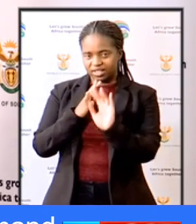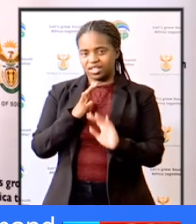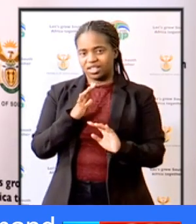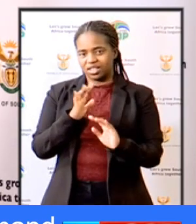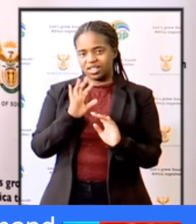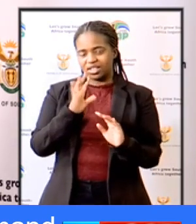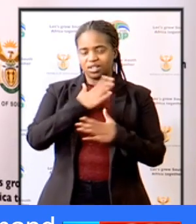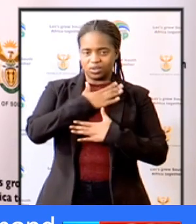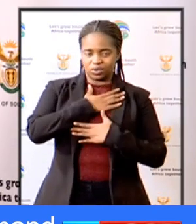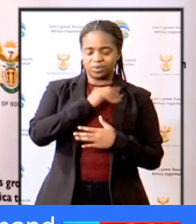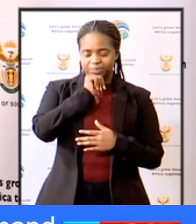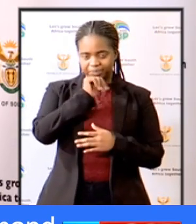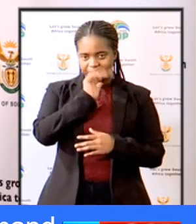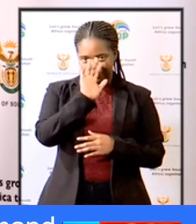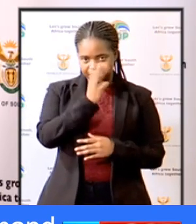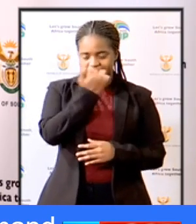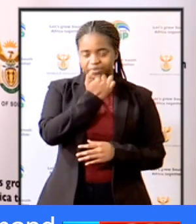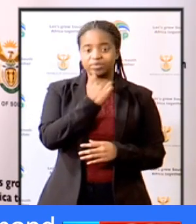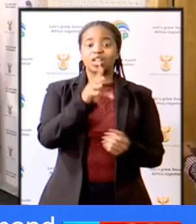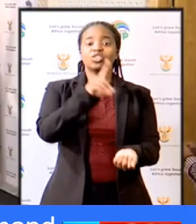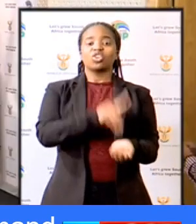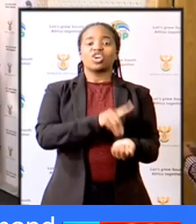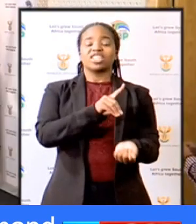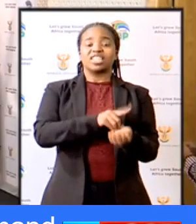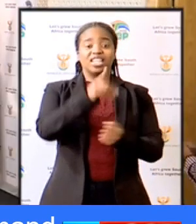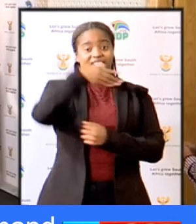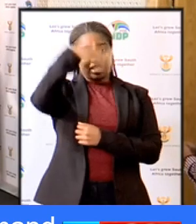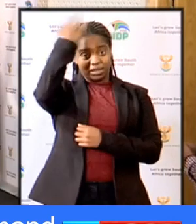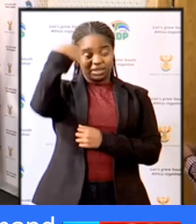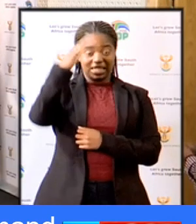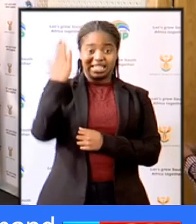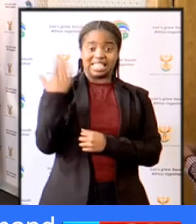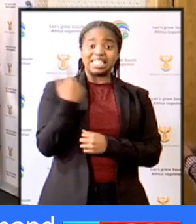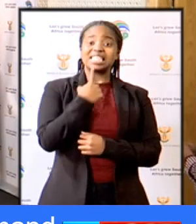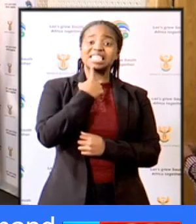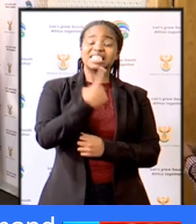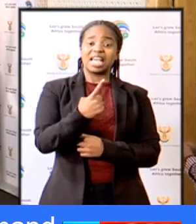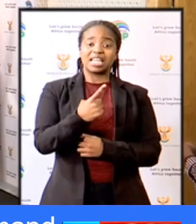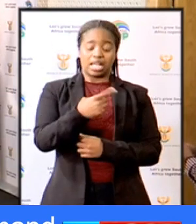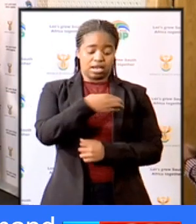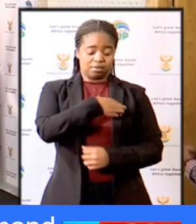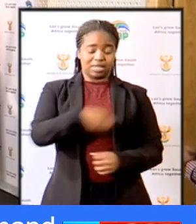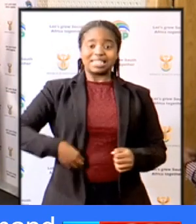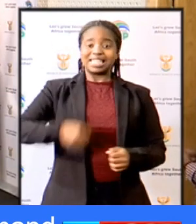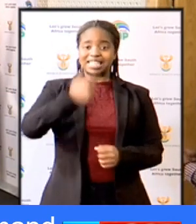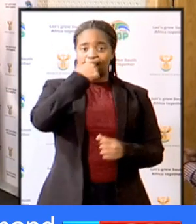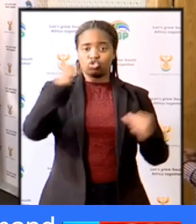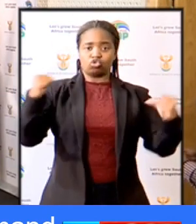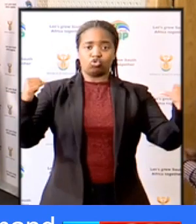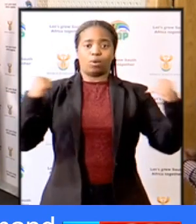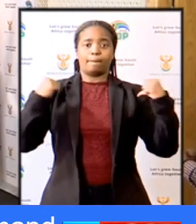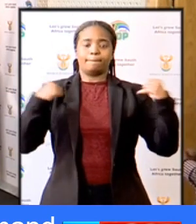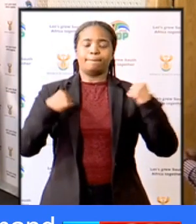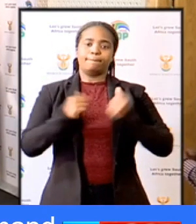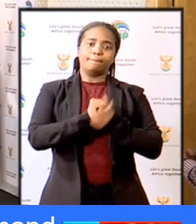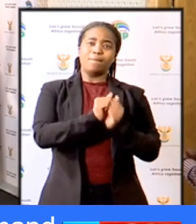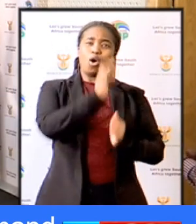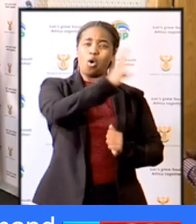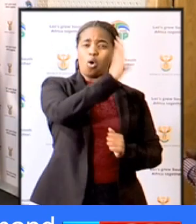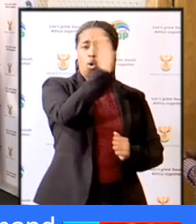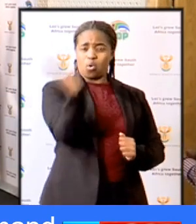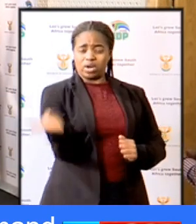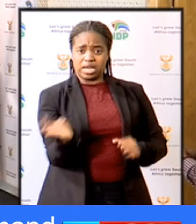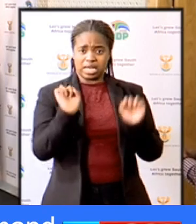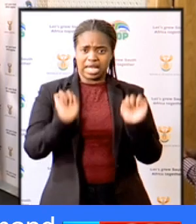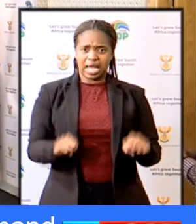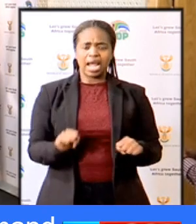It's a comprehensive one. Dr. Dlamini Zuma, the president said exercising can be done throughout the day. I would like to